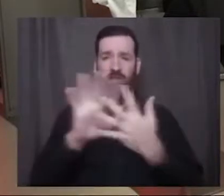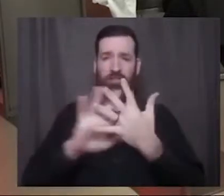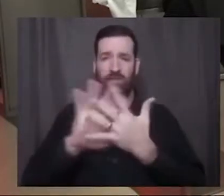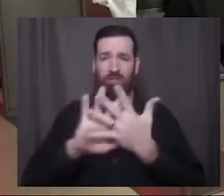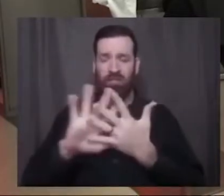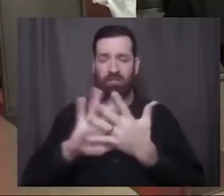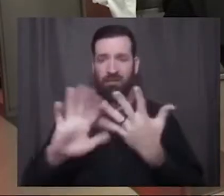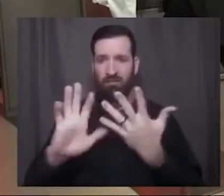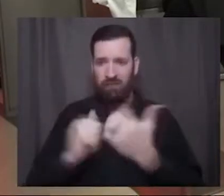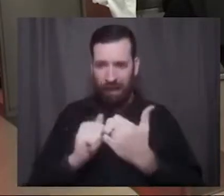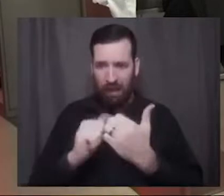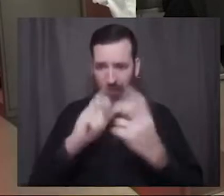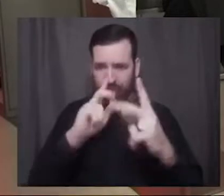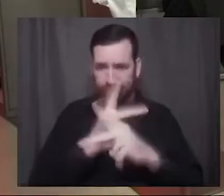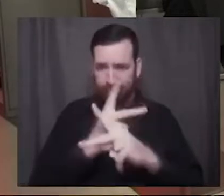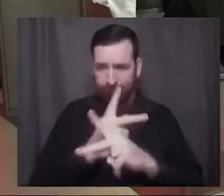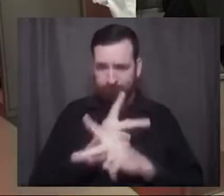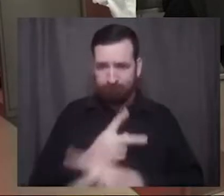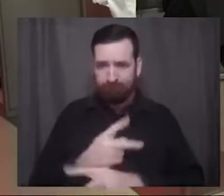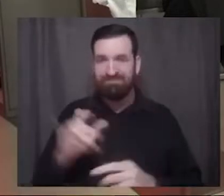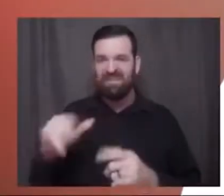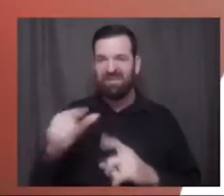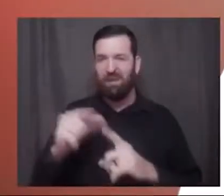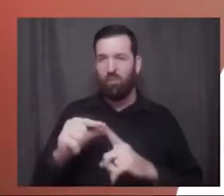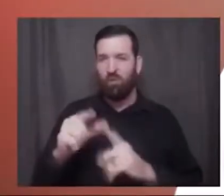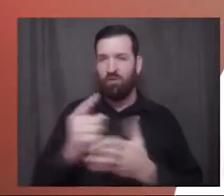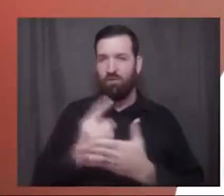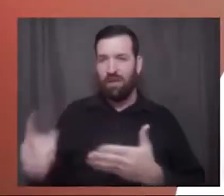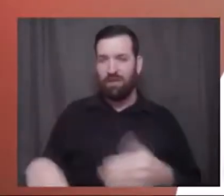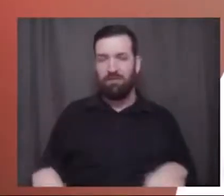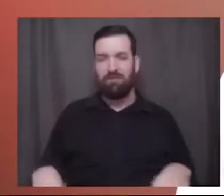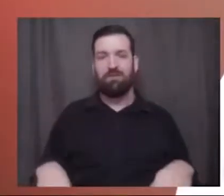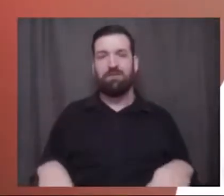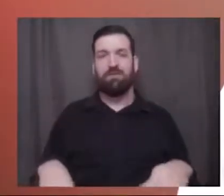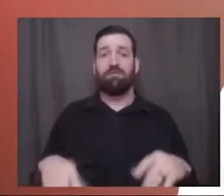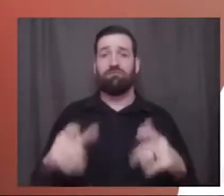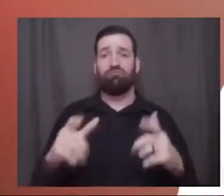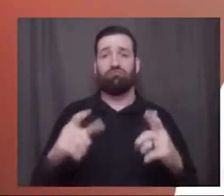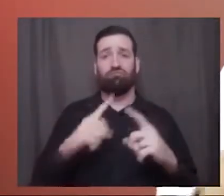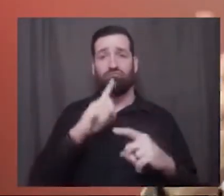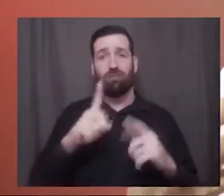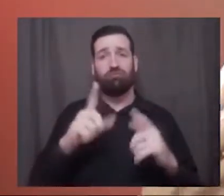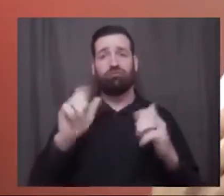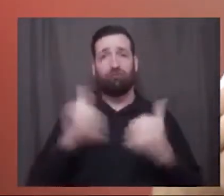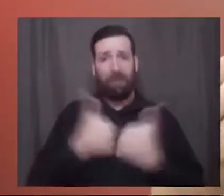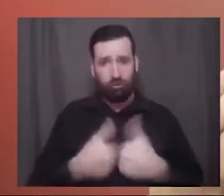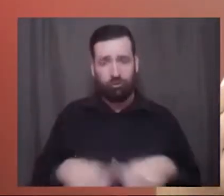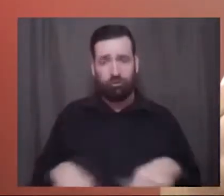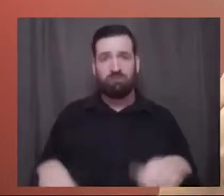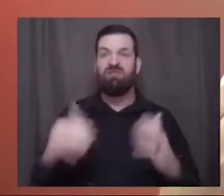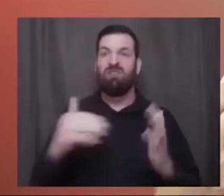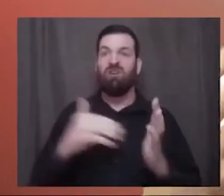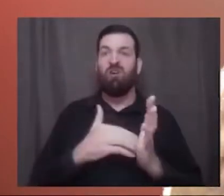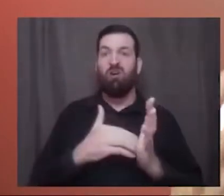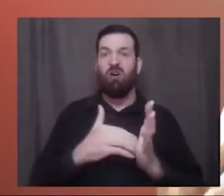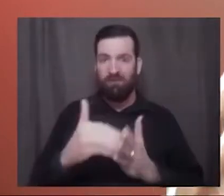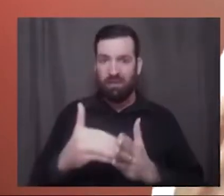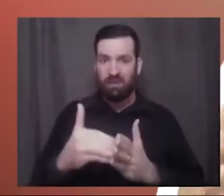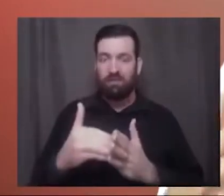convolution? That's my word of the week. That I think is a real challenge of health these days, and way too often it ends to putting in a negative percent. Oh no,